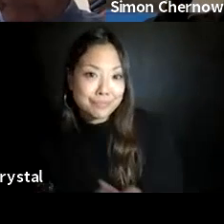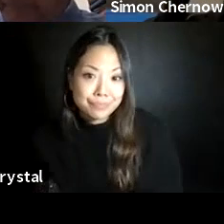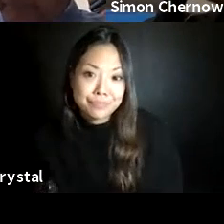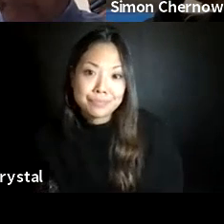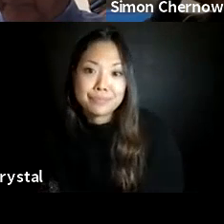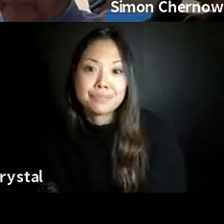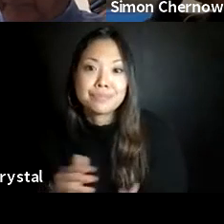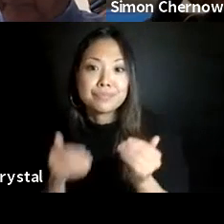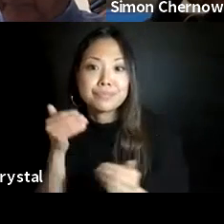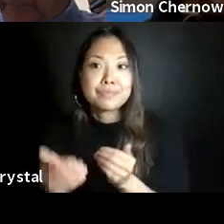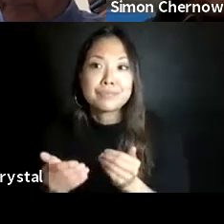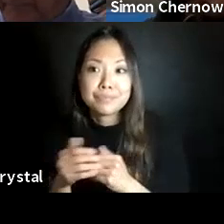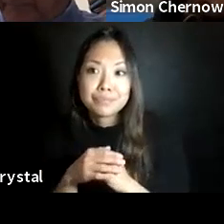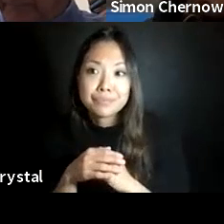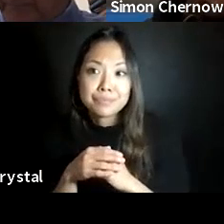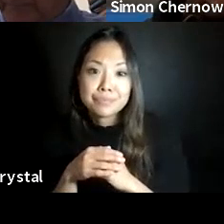Next speaker is Wei Min Zhao.